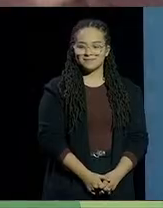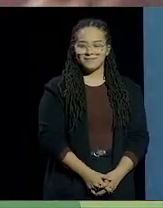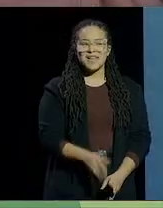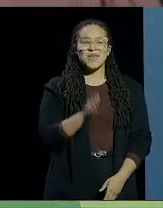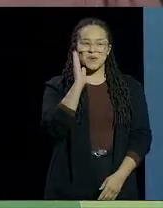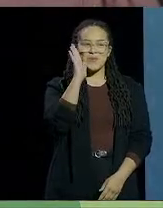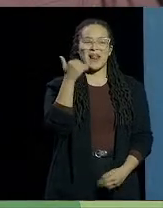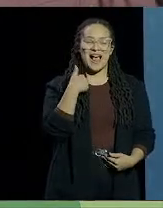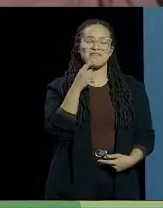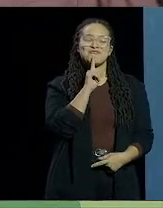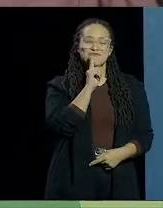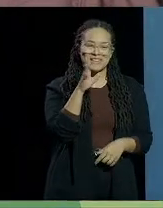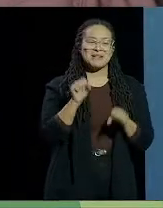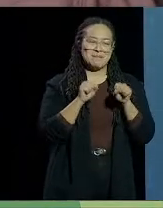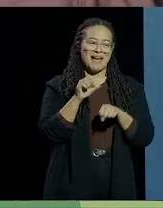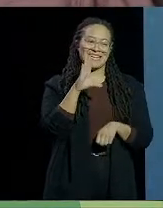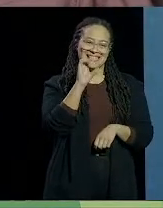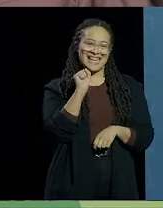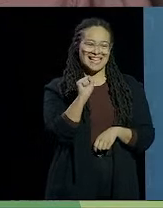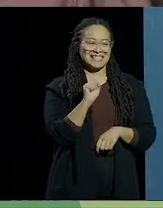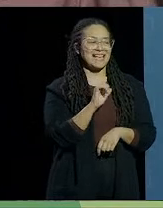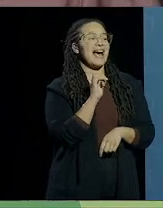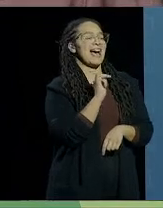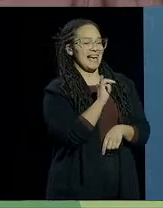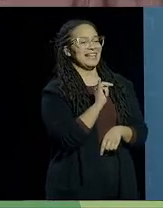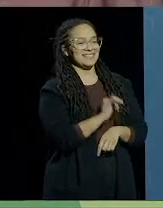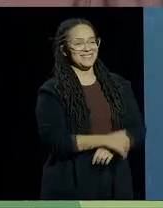He will ride a real bike at CES.